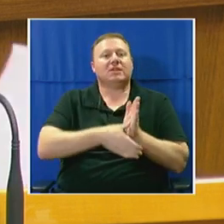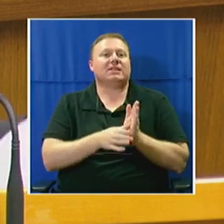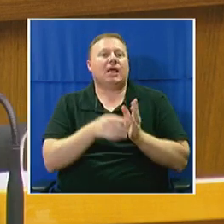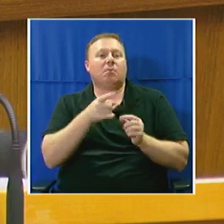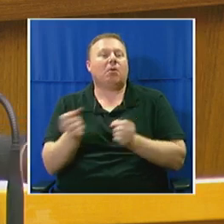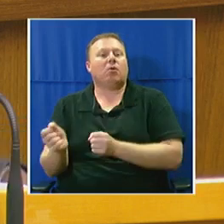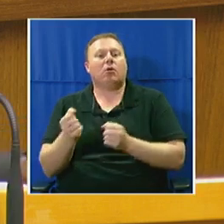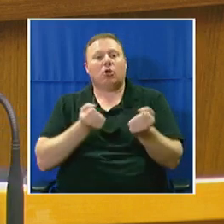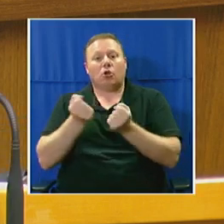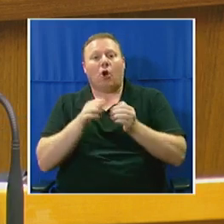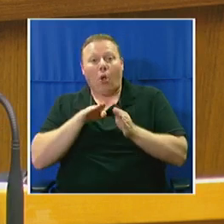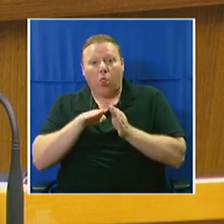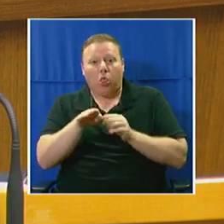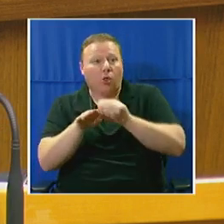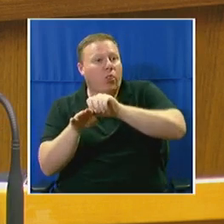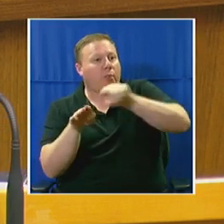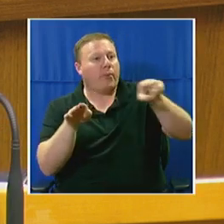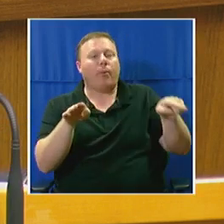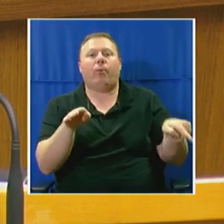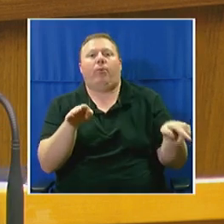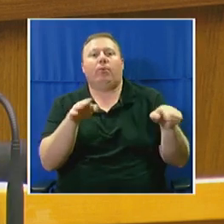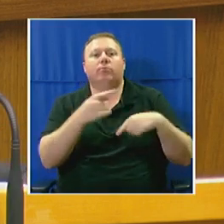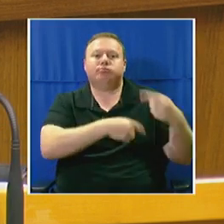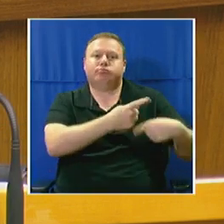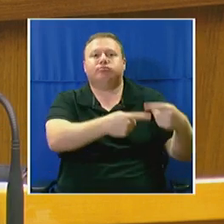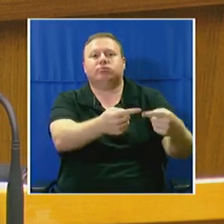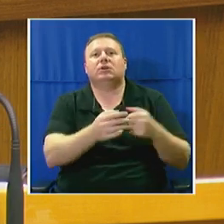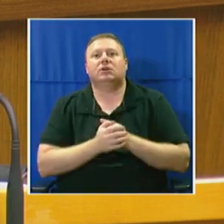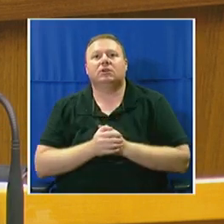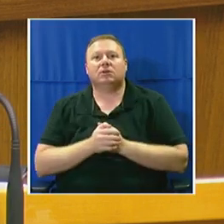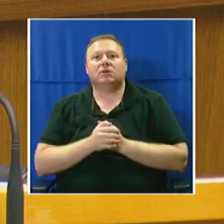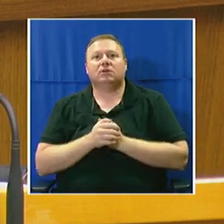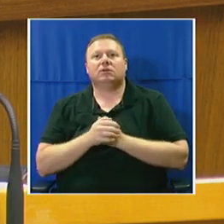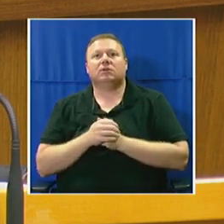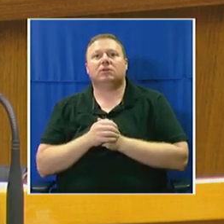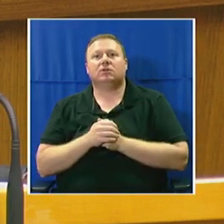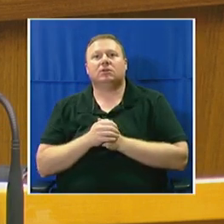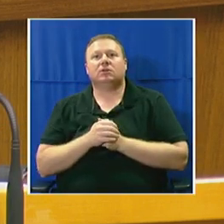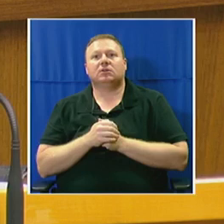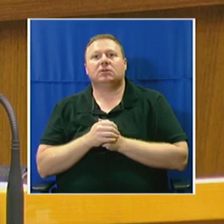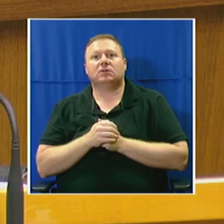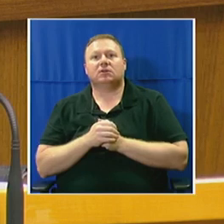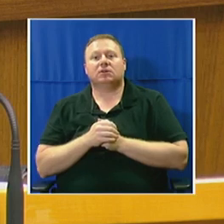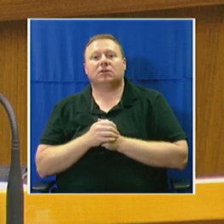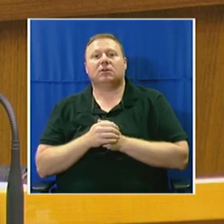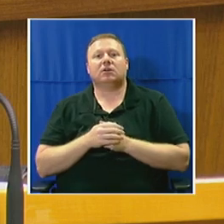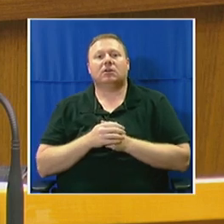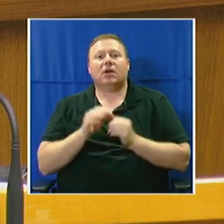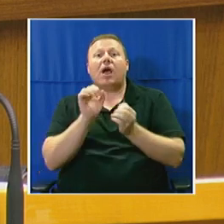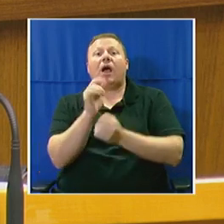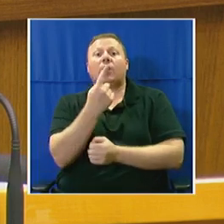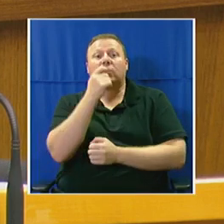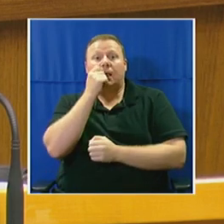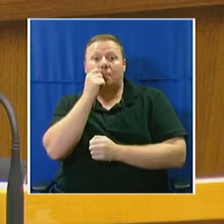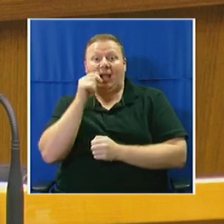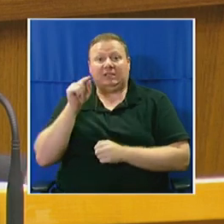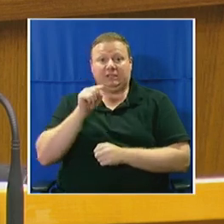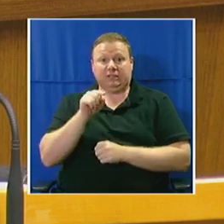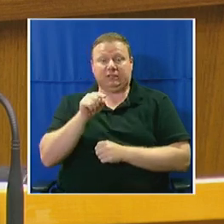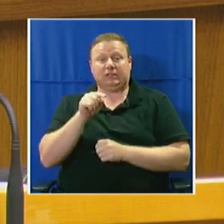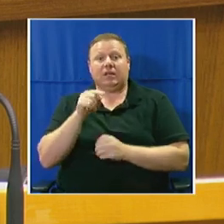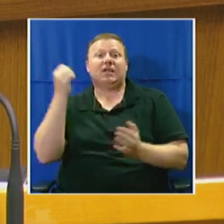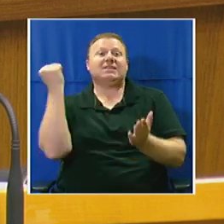young people fromang caranga had a p one was painfully killed and raped by by man